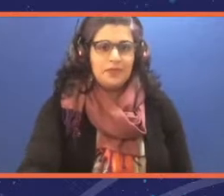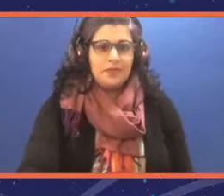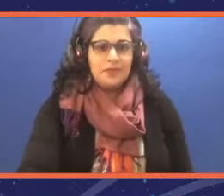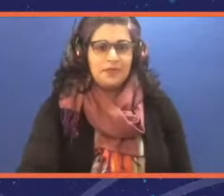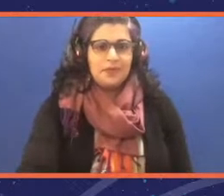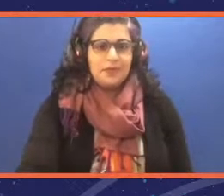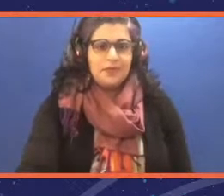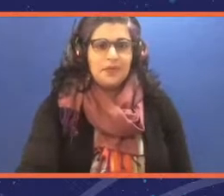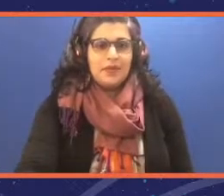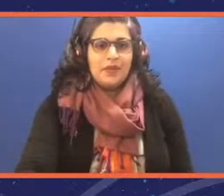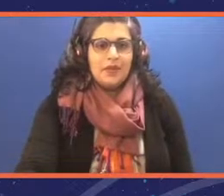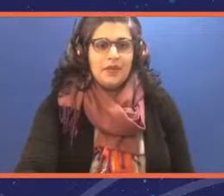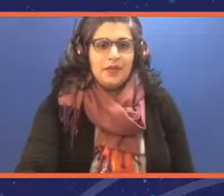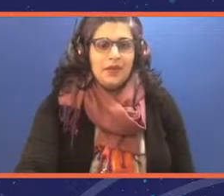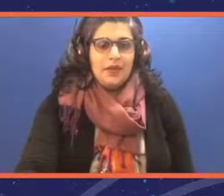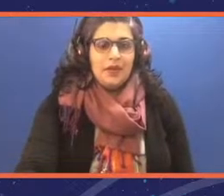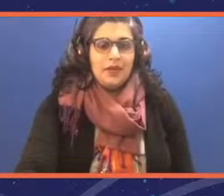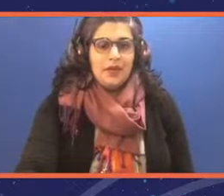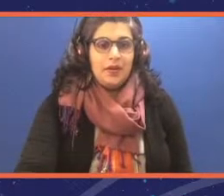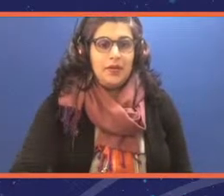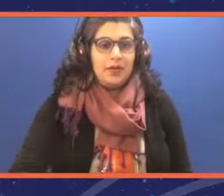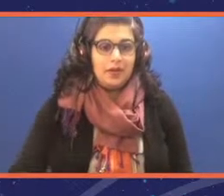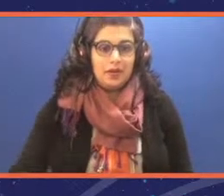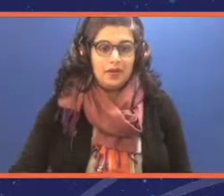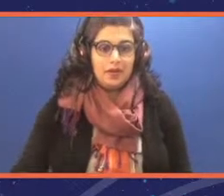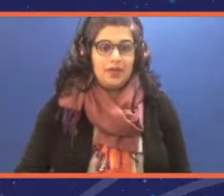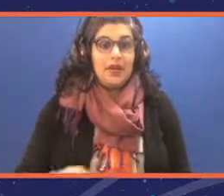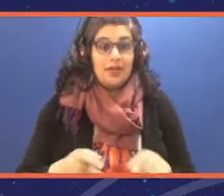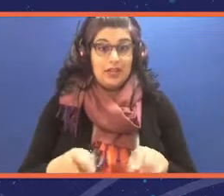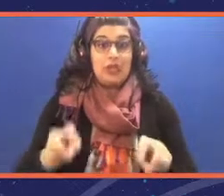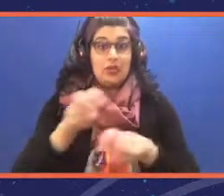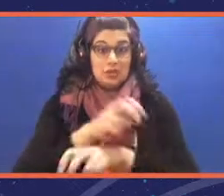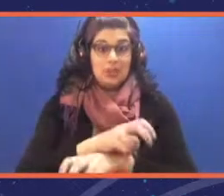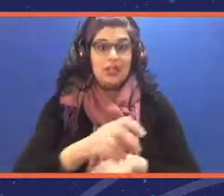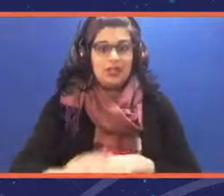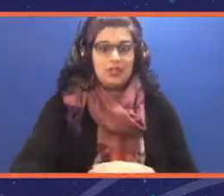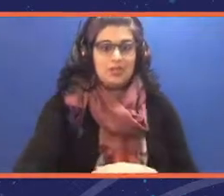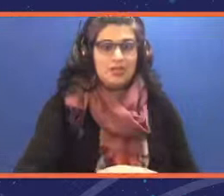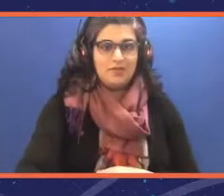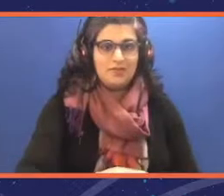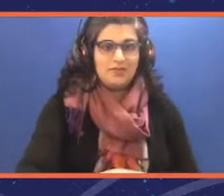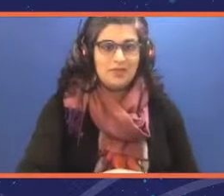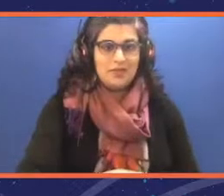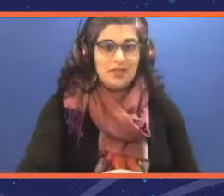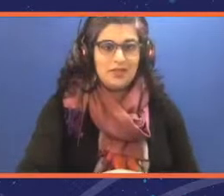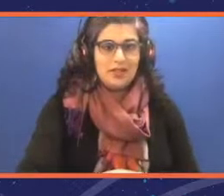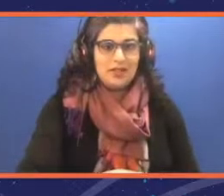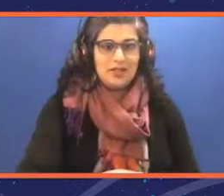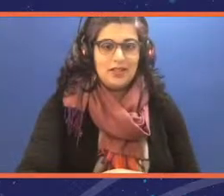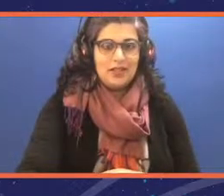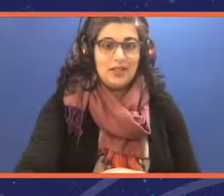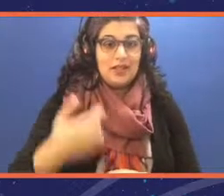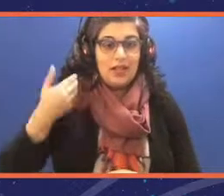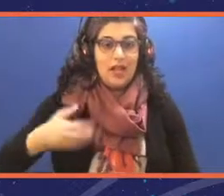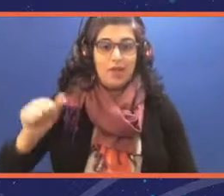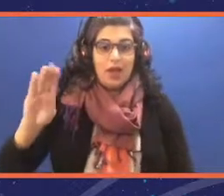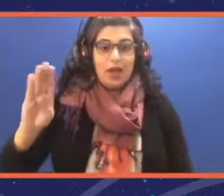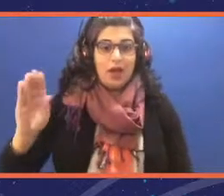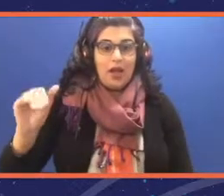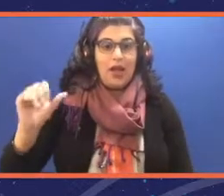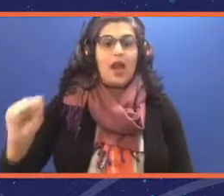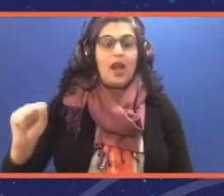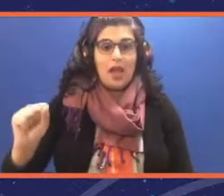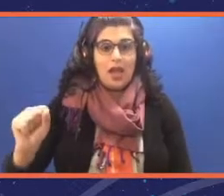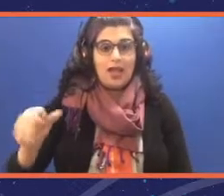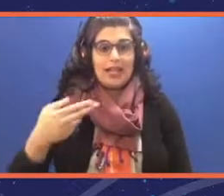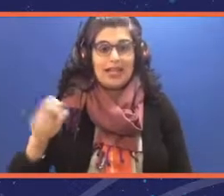Hi, peace everybody. My name is Abbas. I go by he, him, his, and I'm with Movement